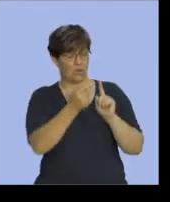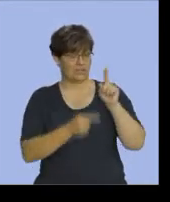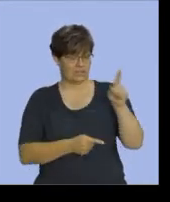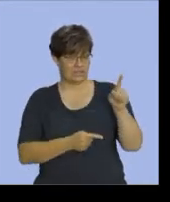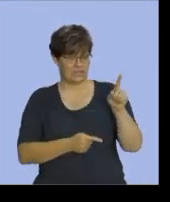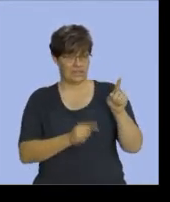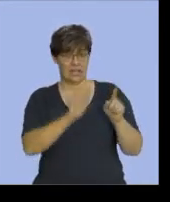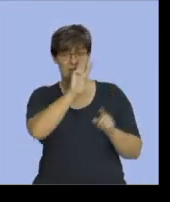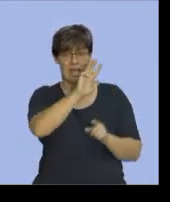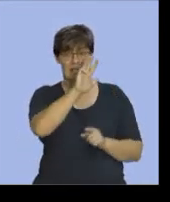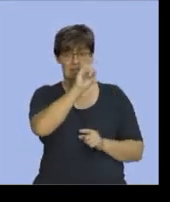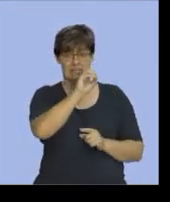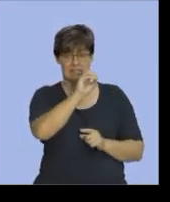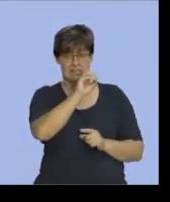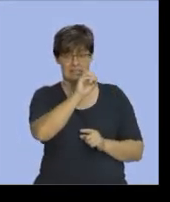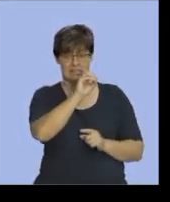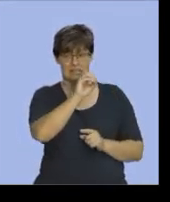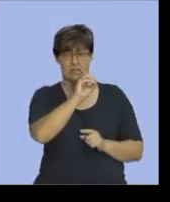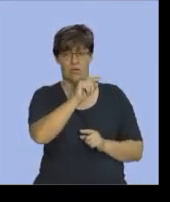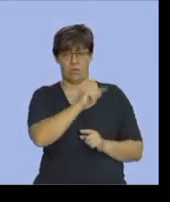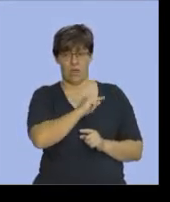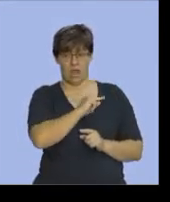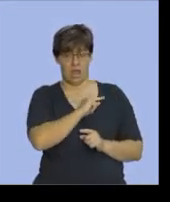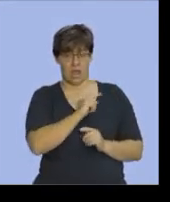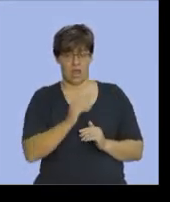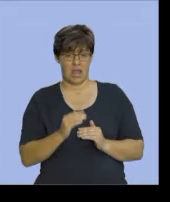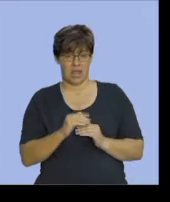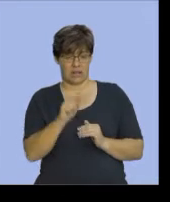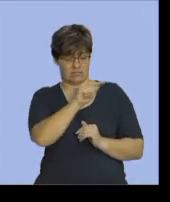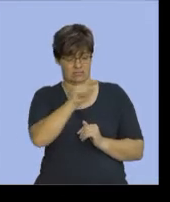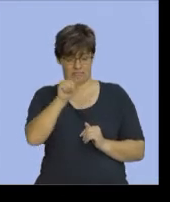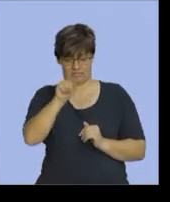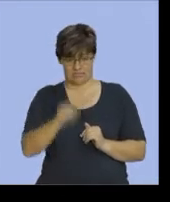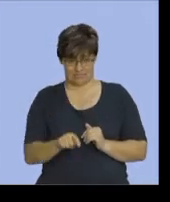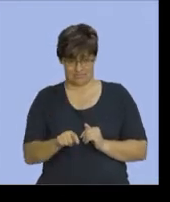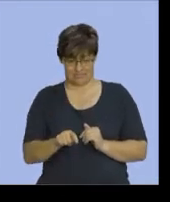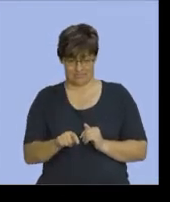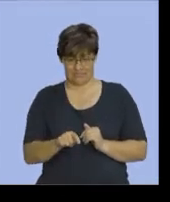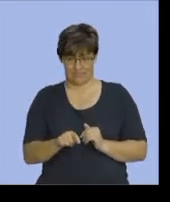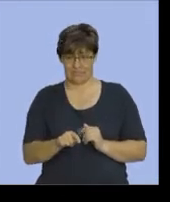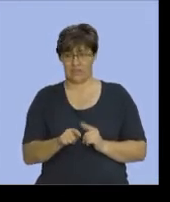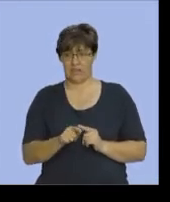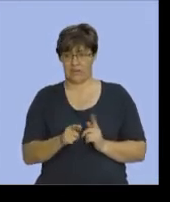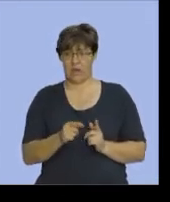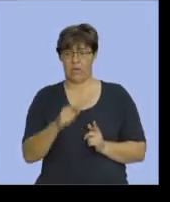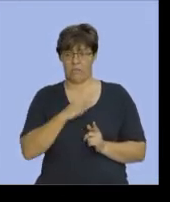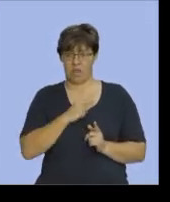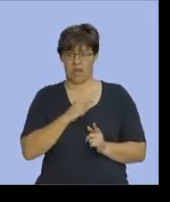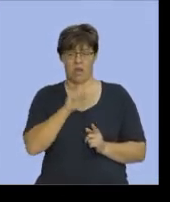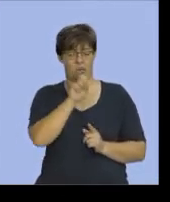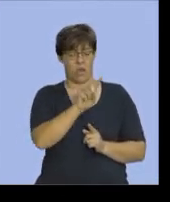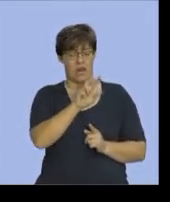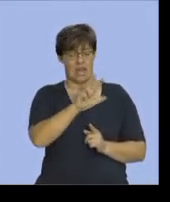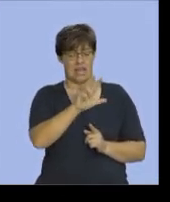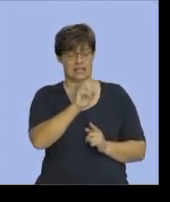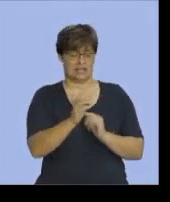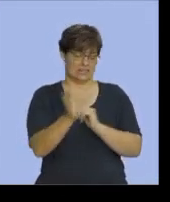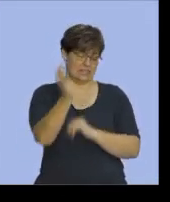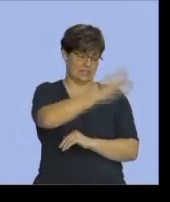this point here, that's 90 degrees, because this makes a right angle there. And this will be